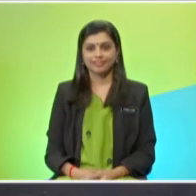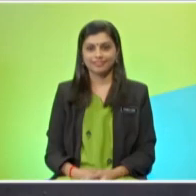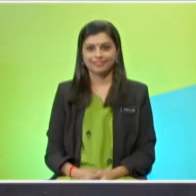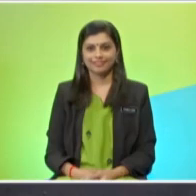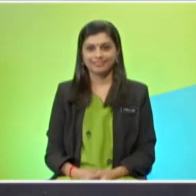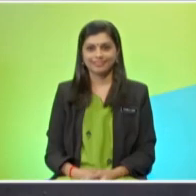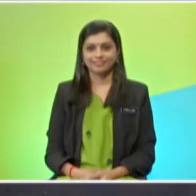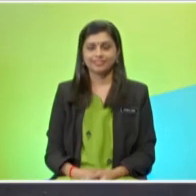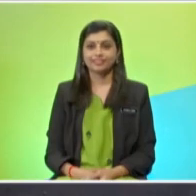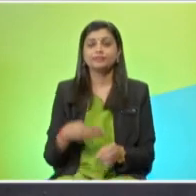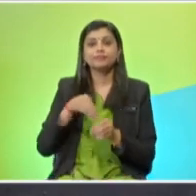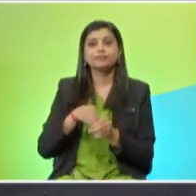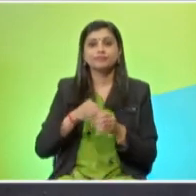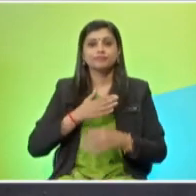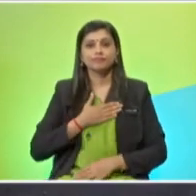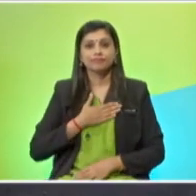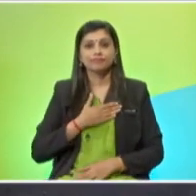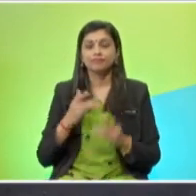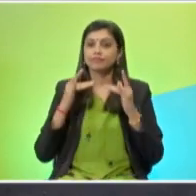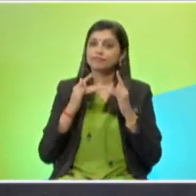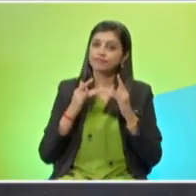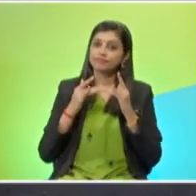One, two, three. Okay.